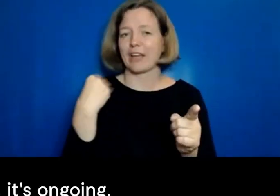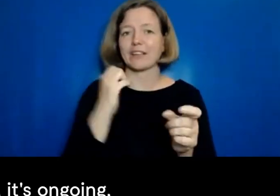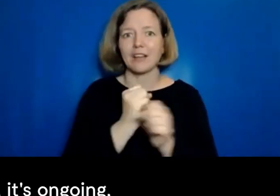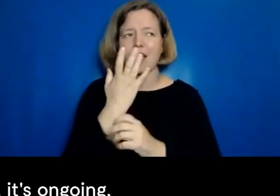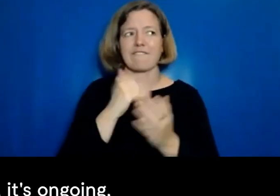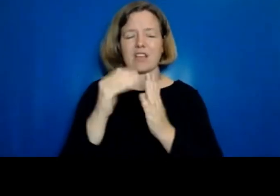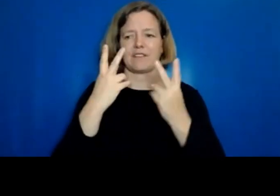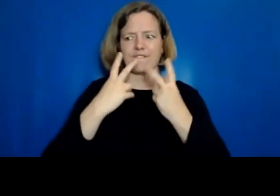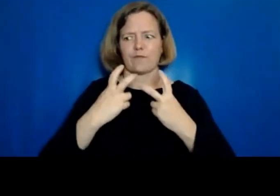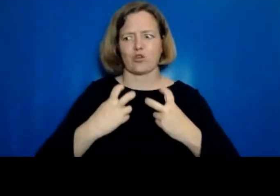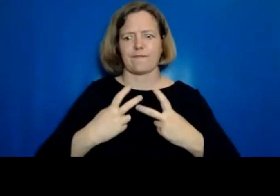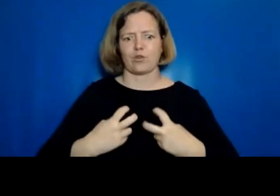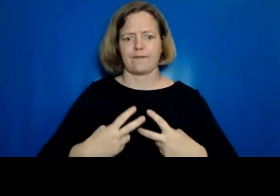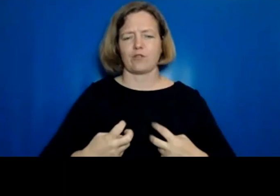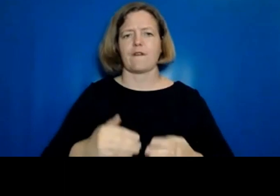feels really important.